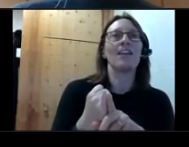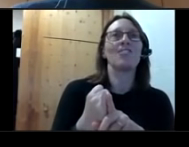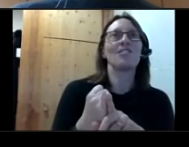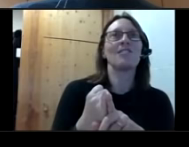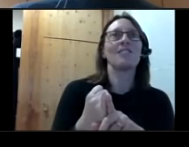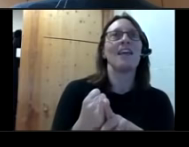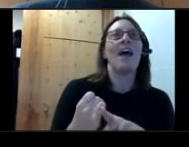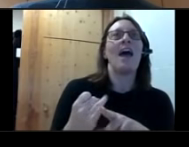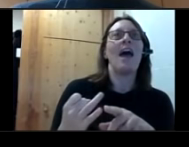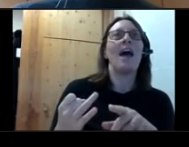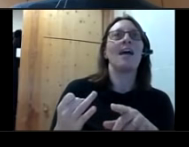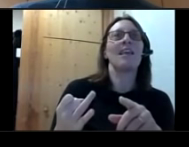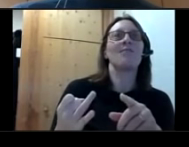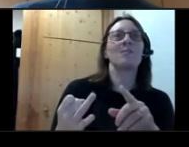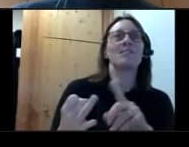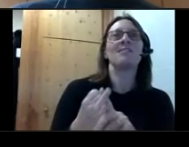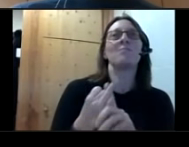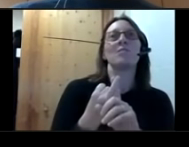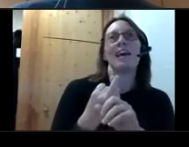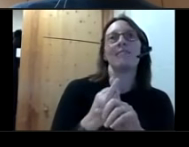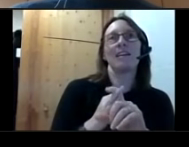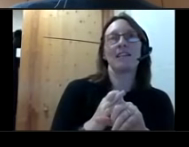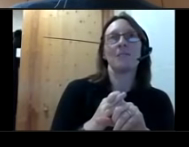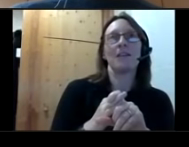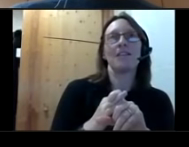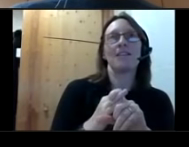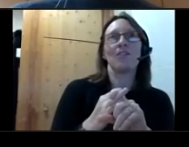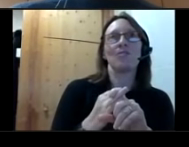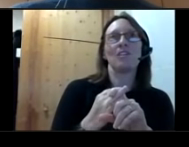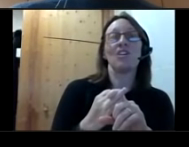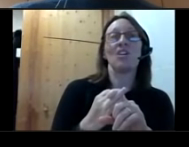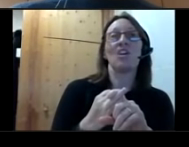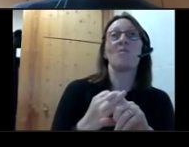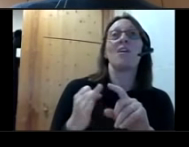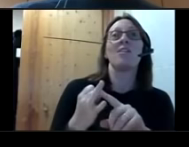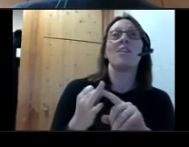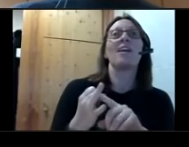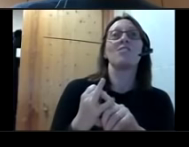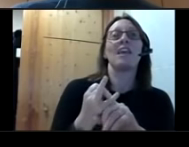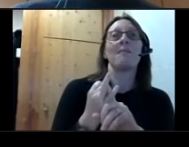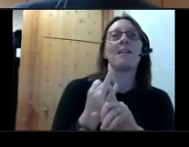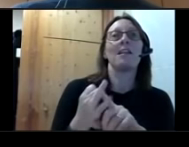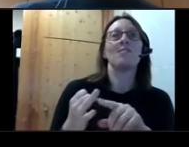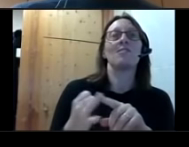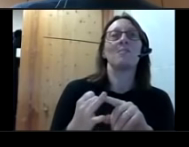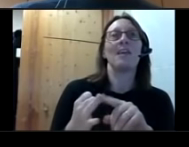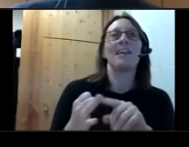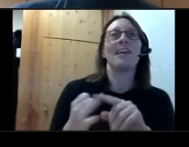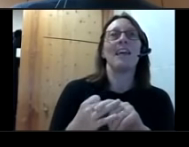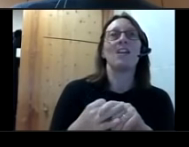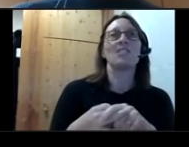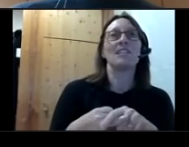the regulations. And if somebody does point out accessibility difficulties to you, that could again lead you